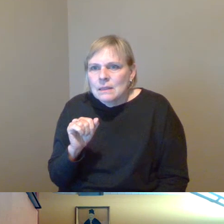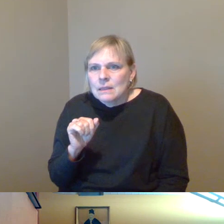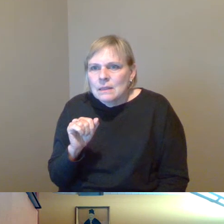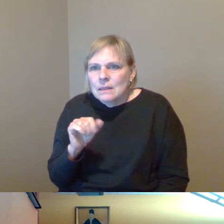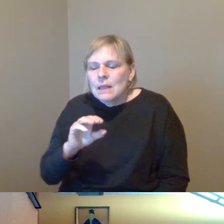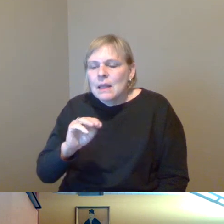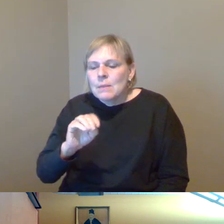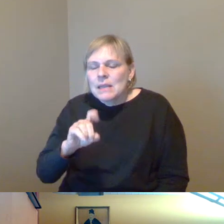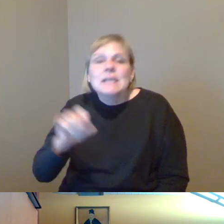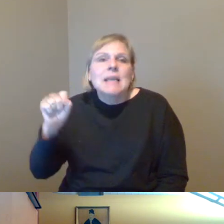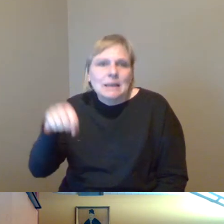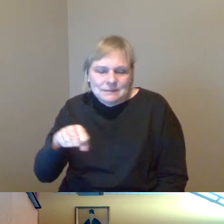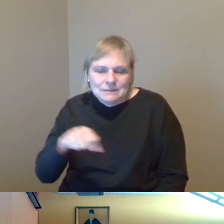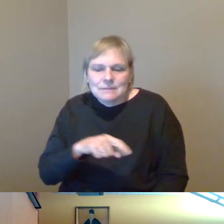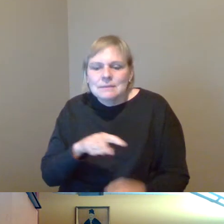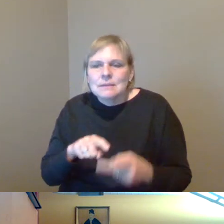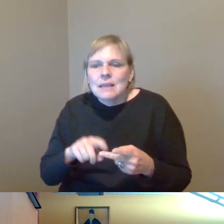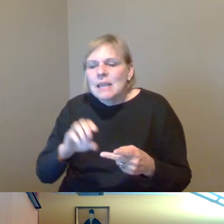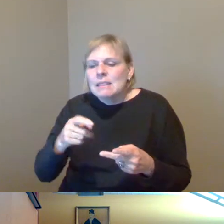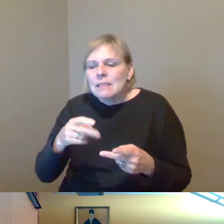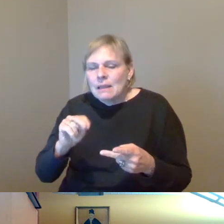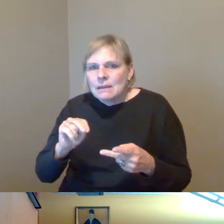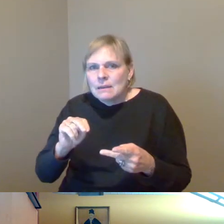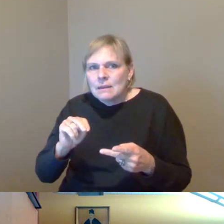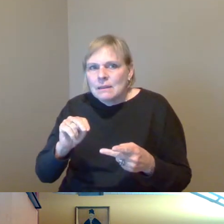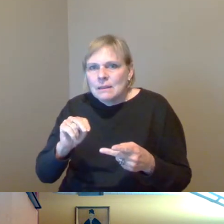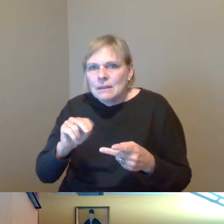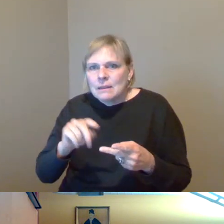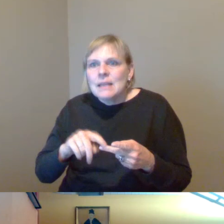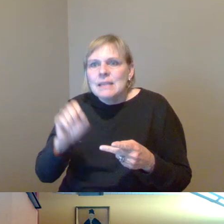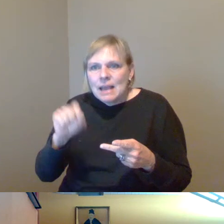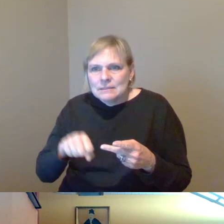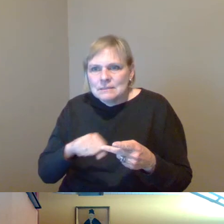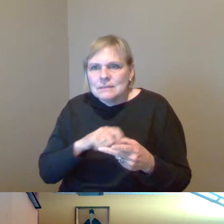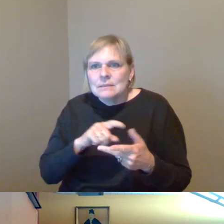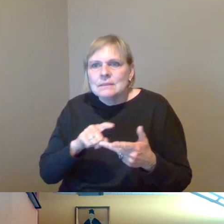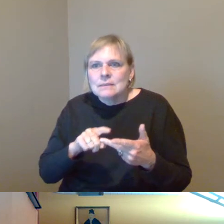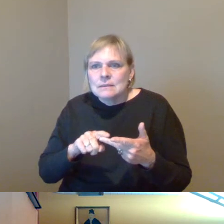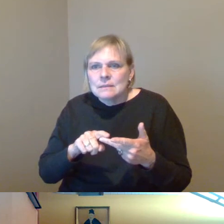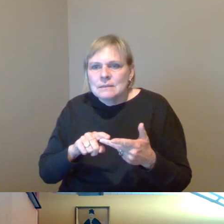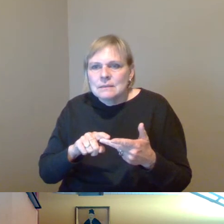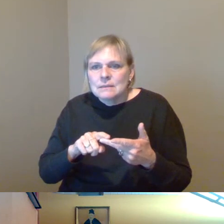This is Mandy, yes. Ethan. Yes, this is Ethan.